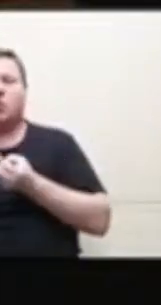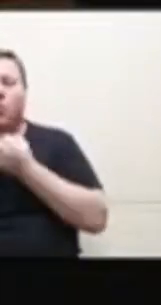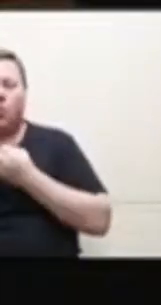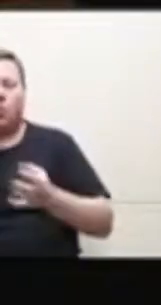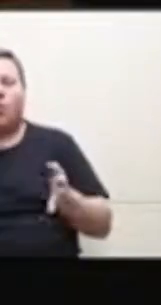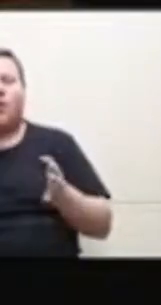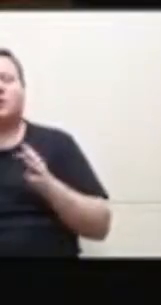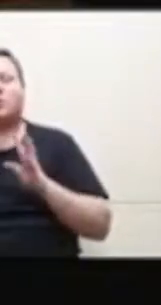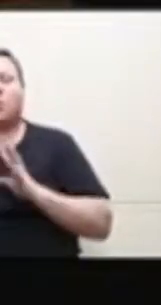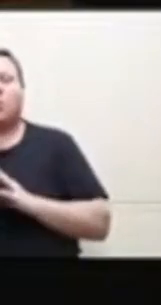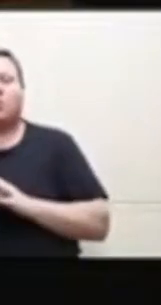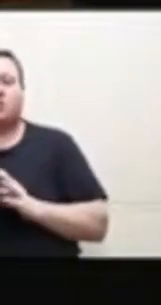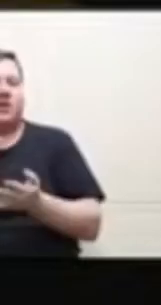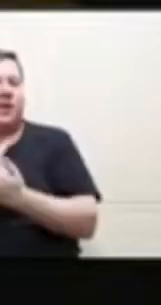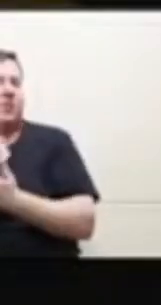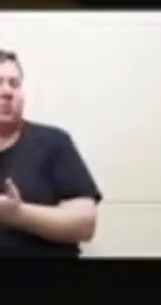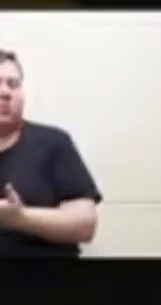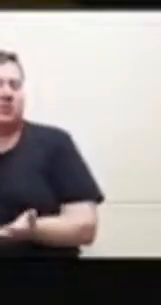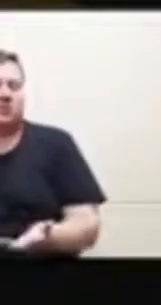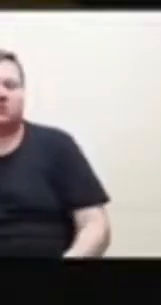project?